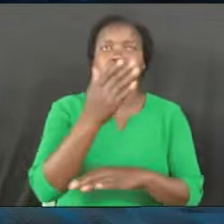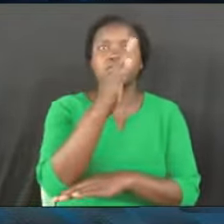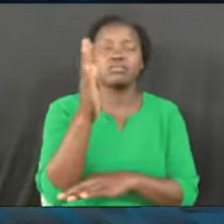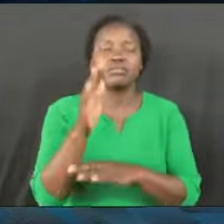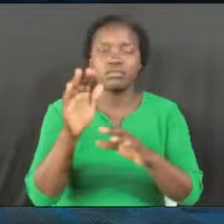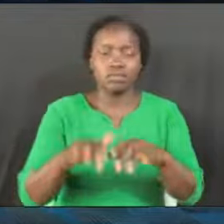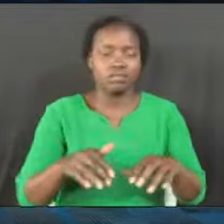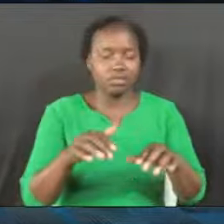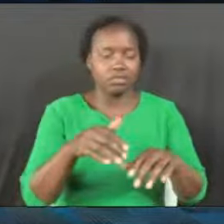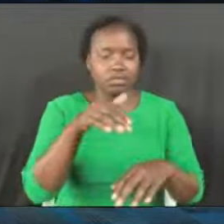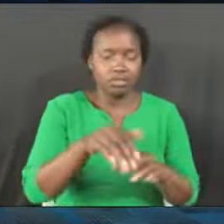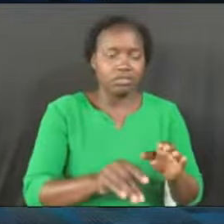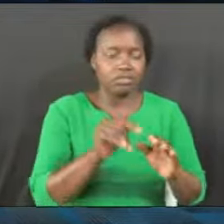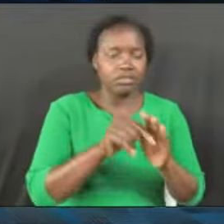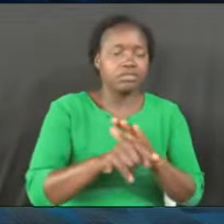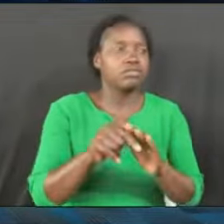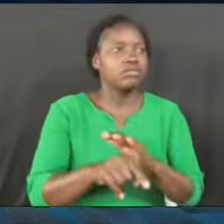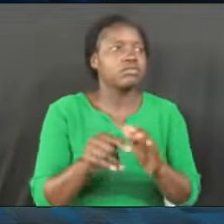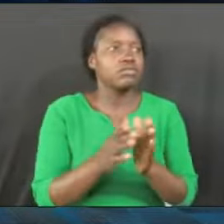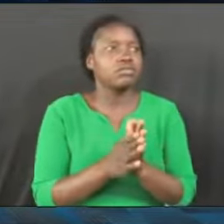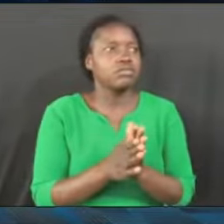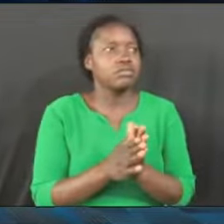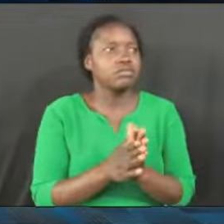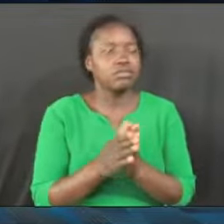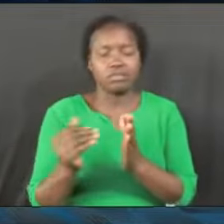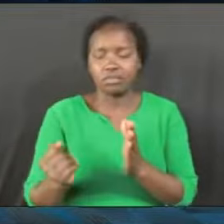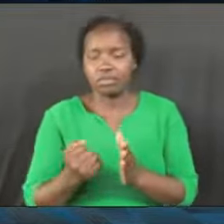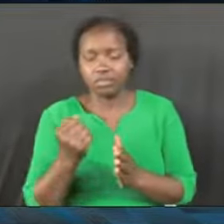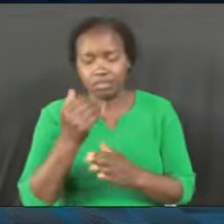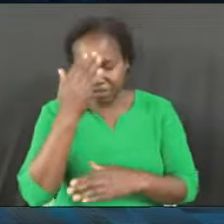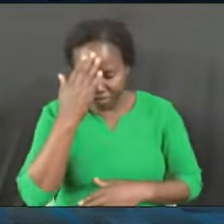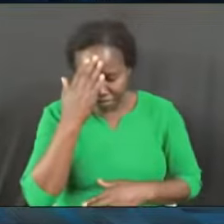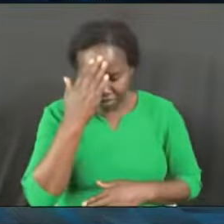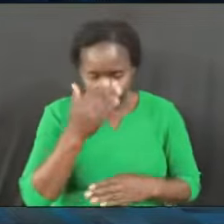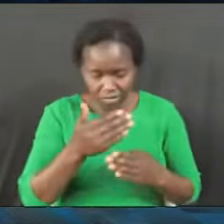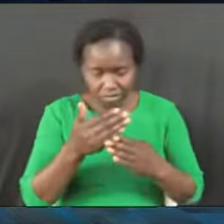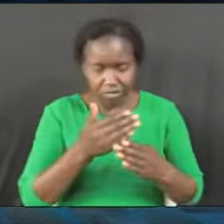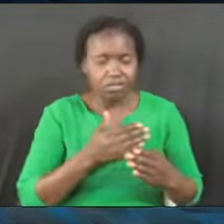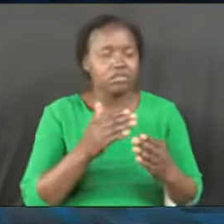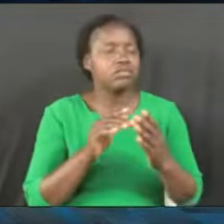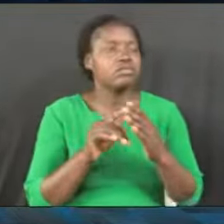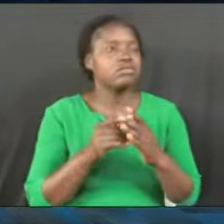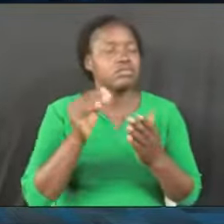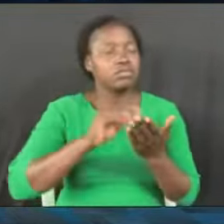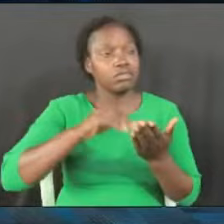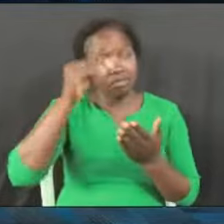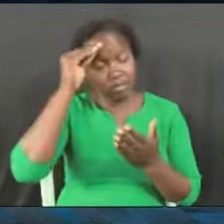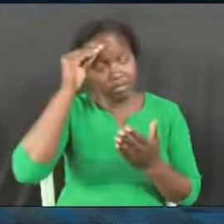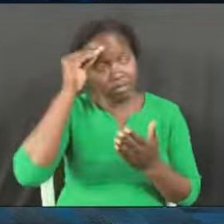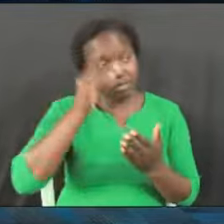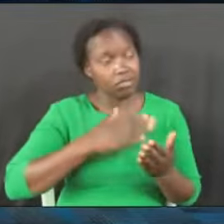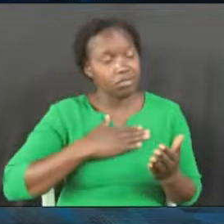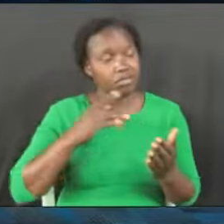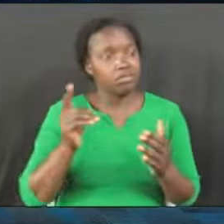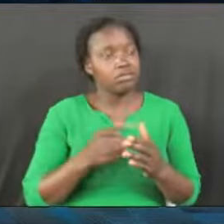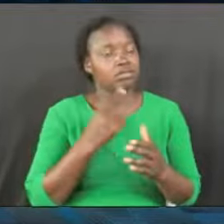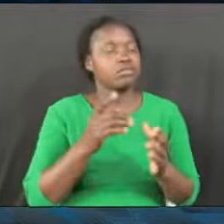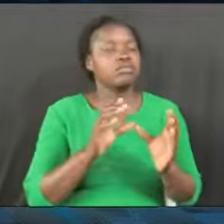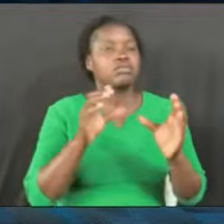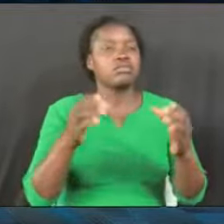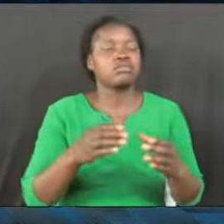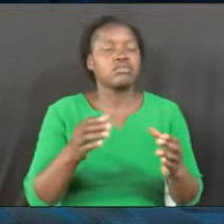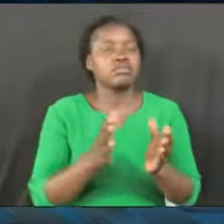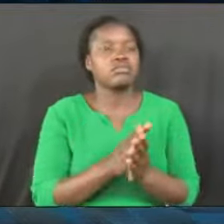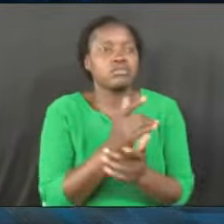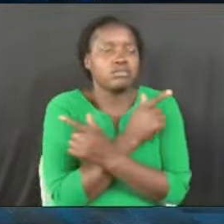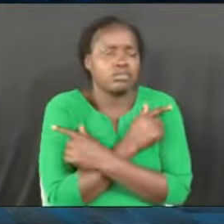I know people that were nice and humble before they started flying in first class. I know people who